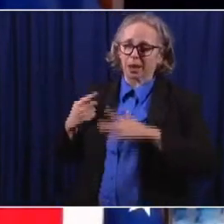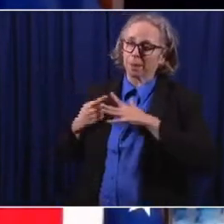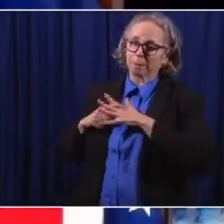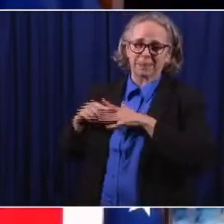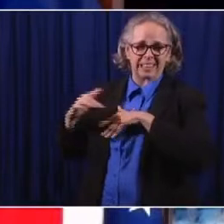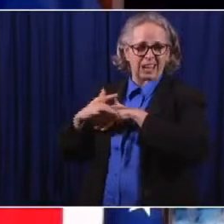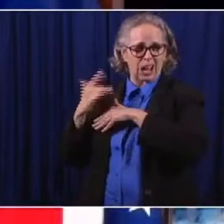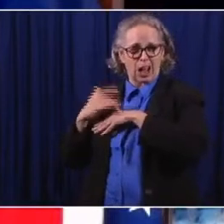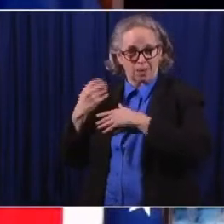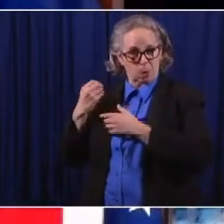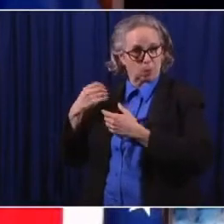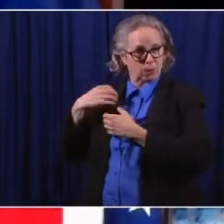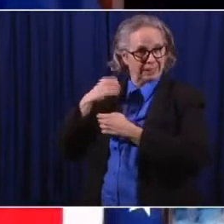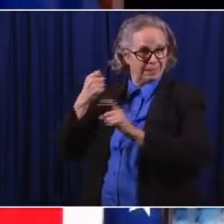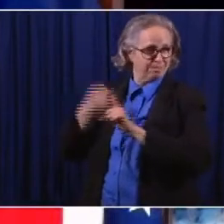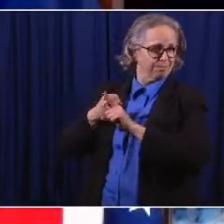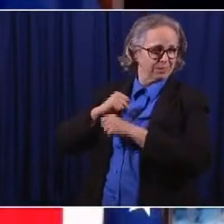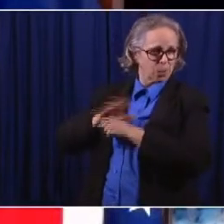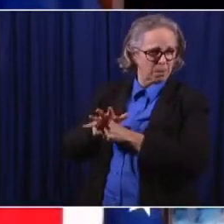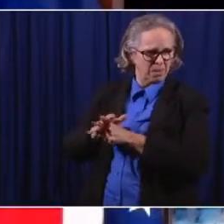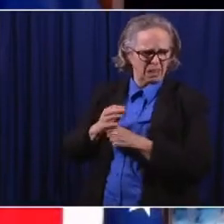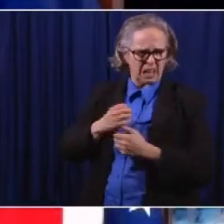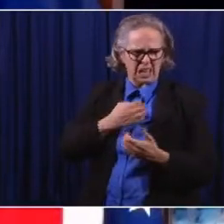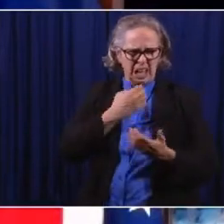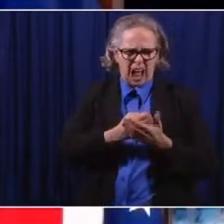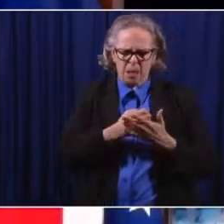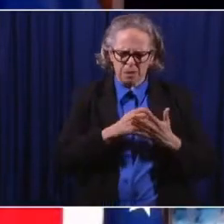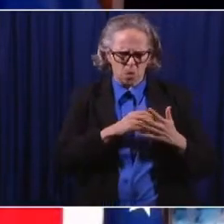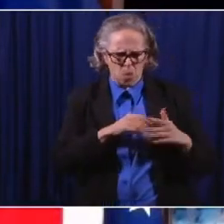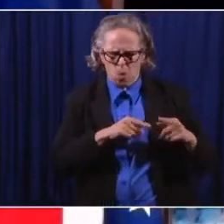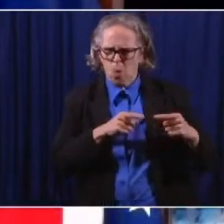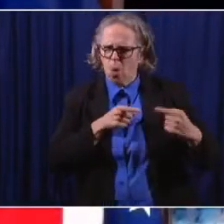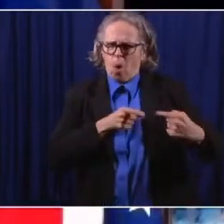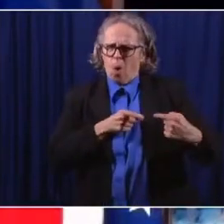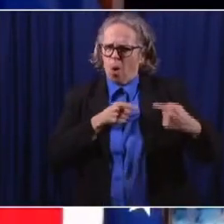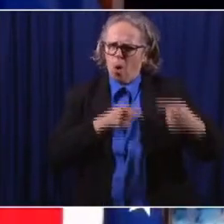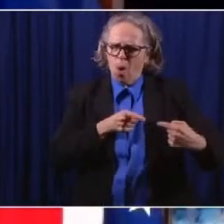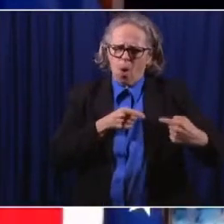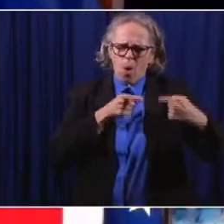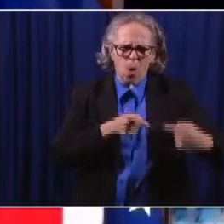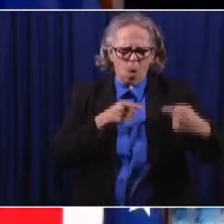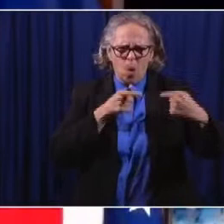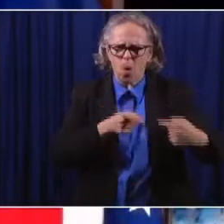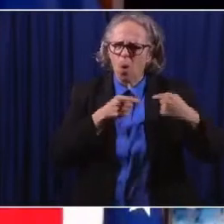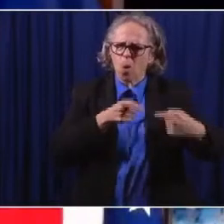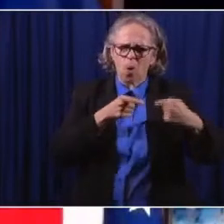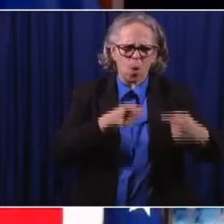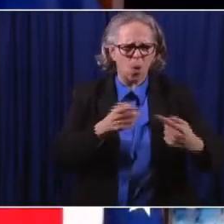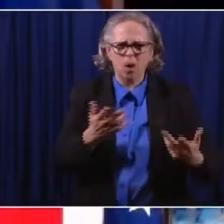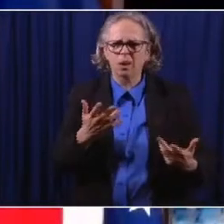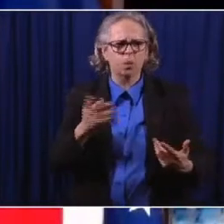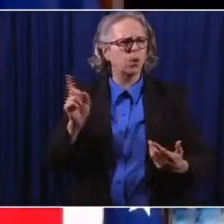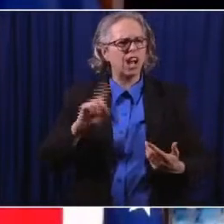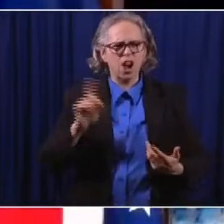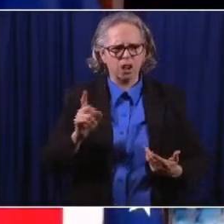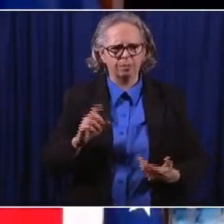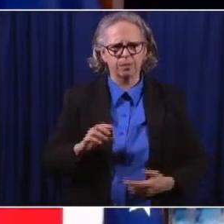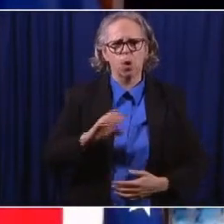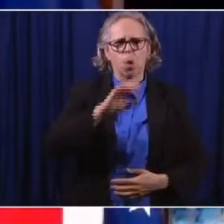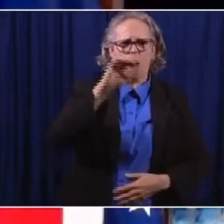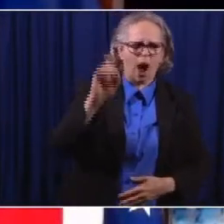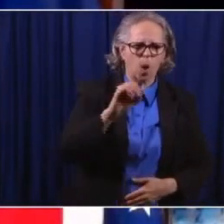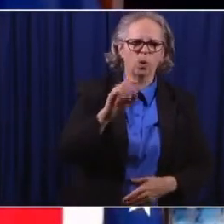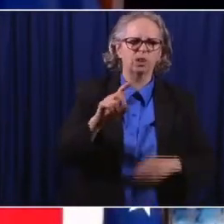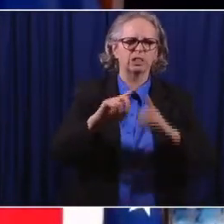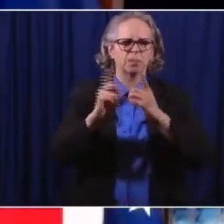the economic challenges that people faced, we had a real challenge at the Ohio Department of Job and Family Services on processing unemployment